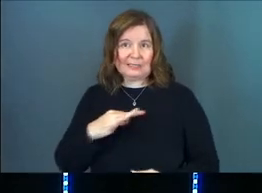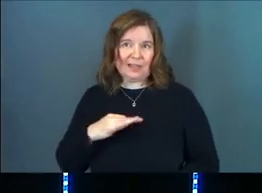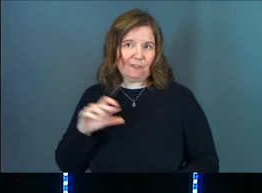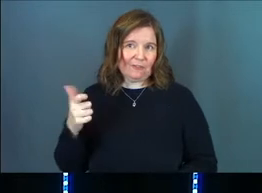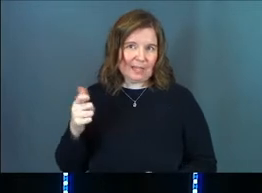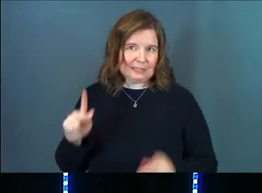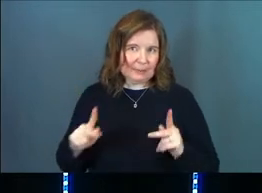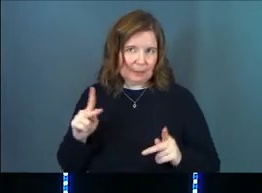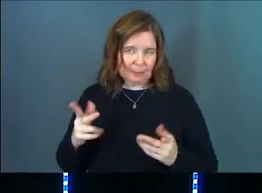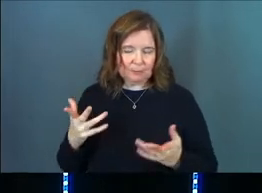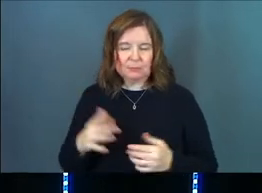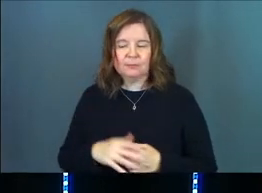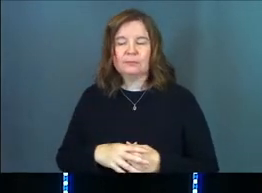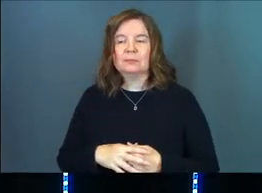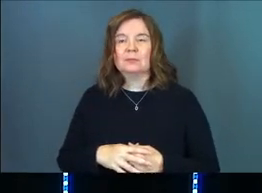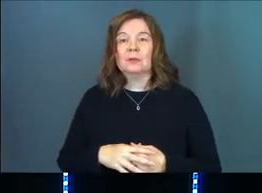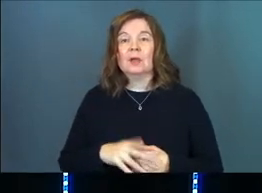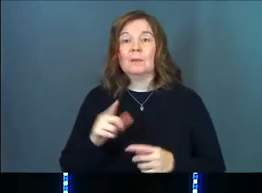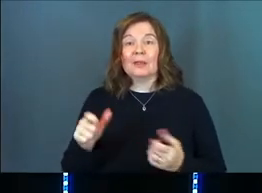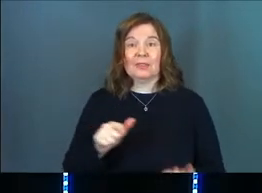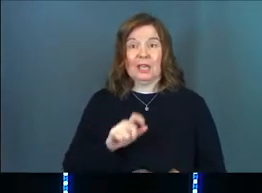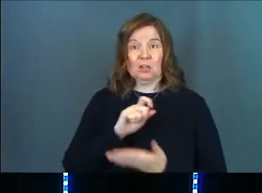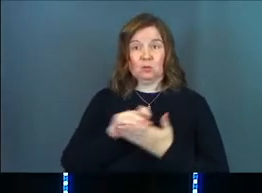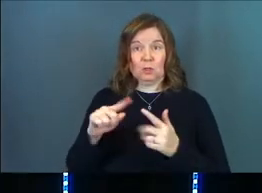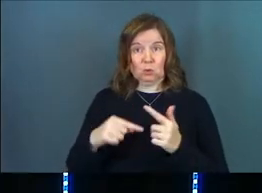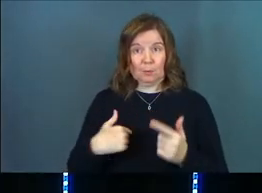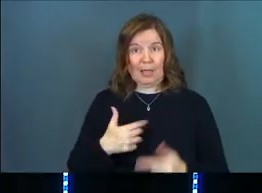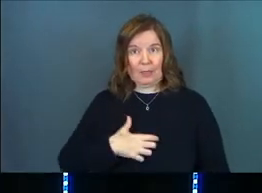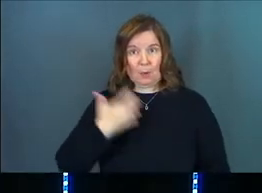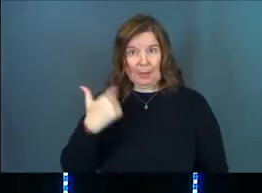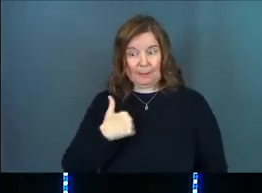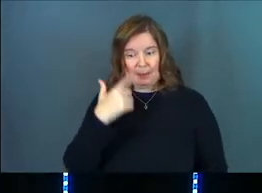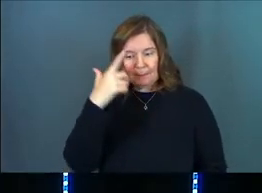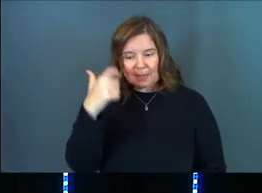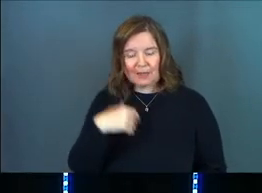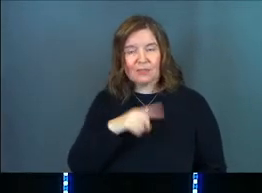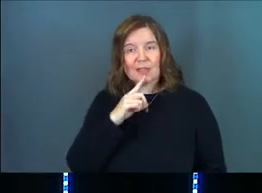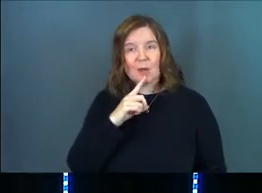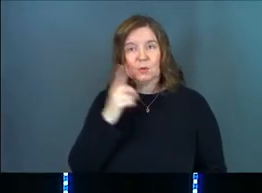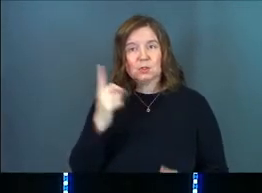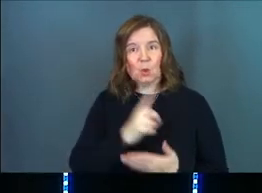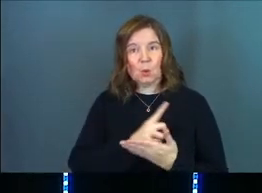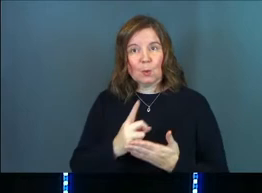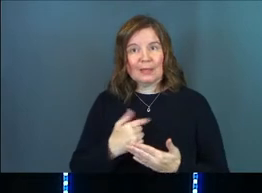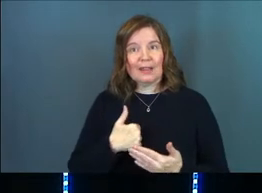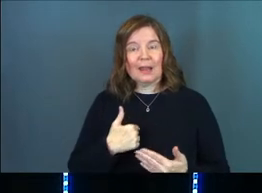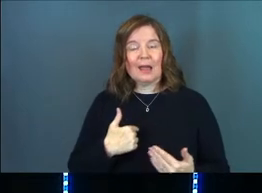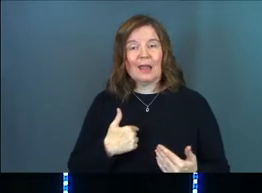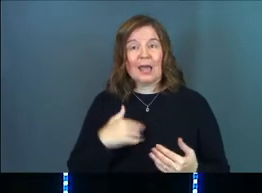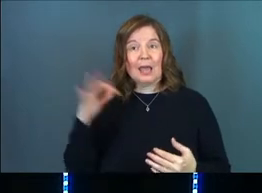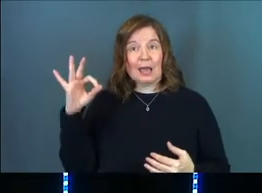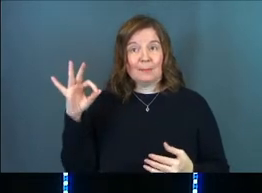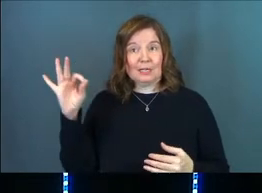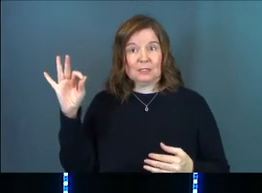of like 10 pastors there, but they addressed it to me and they were mad at me because there was a week that I had preached a